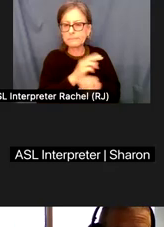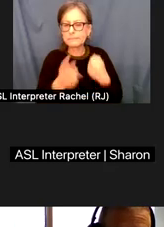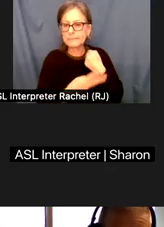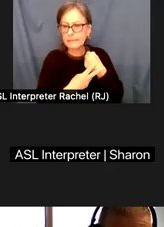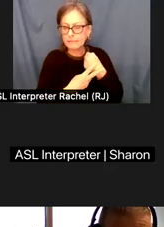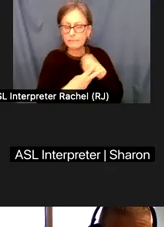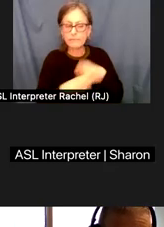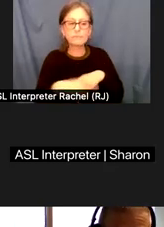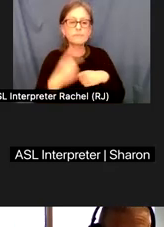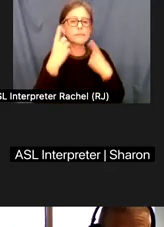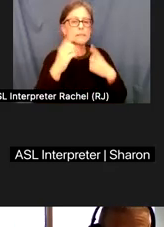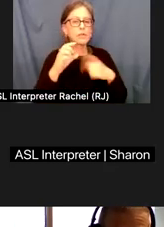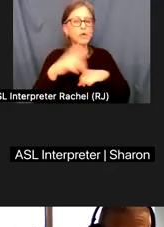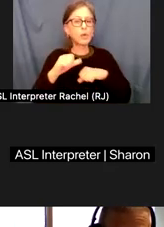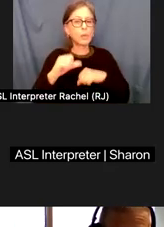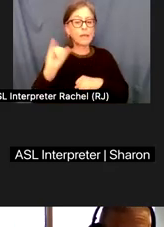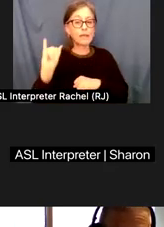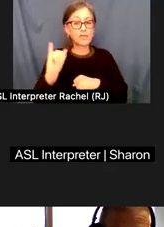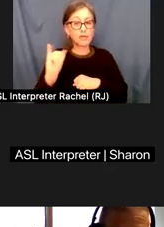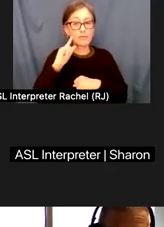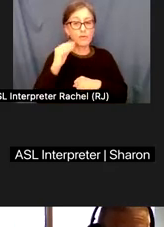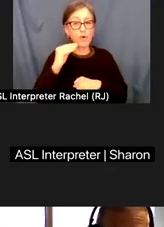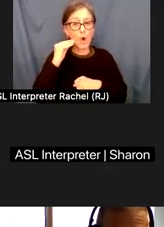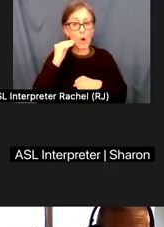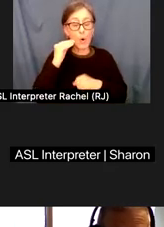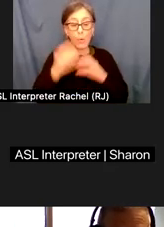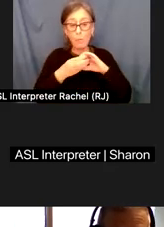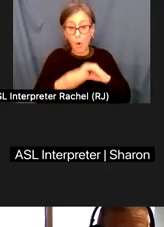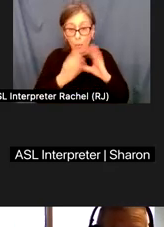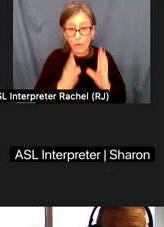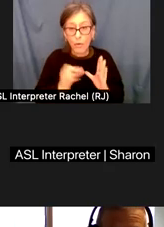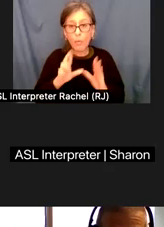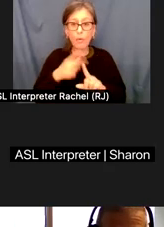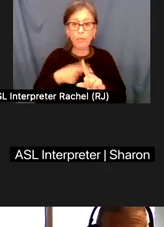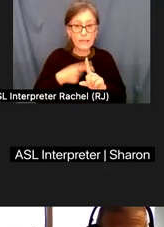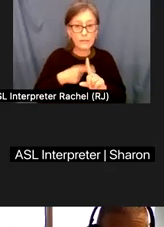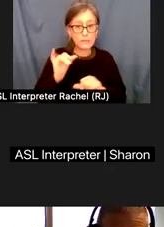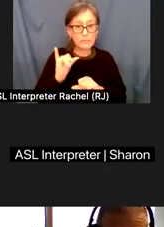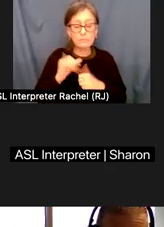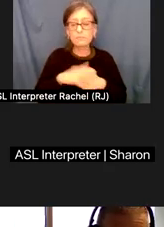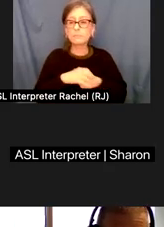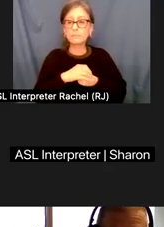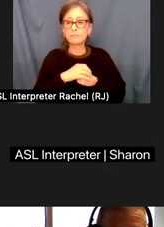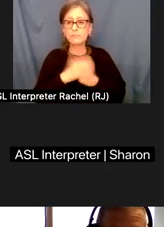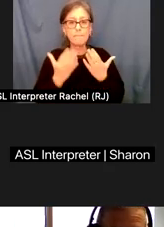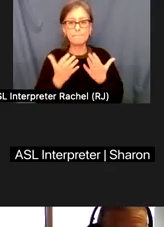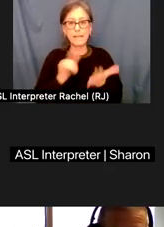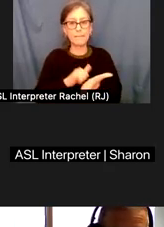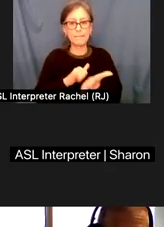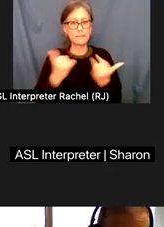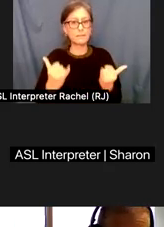earthquake insurance for homeowners, renters, and for commercial entities. It may not be possible now,